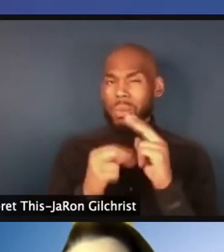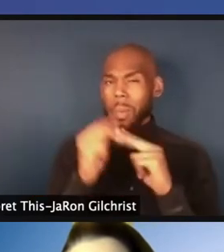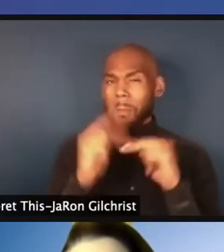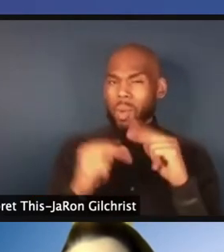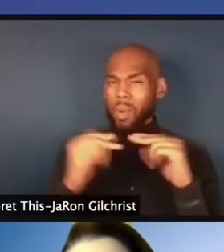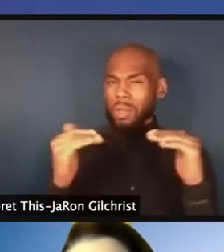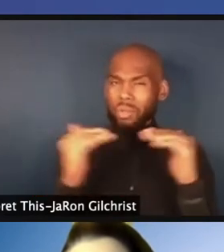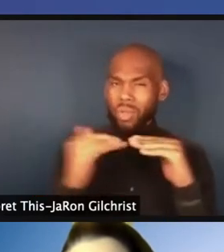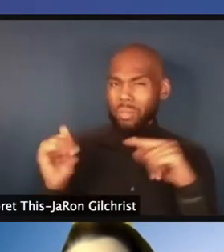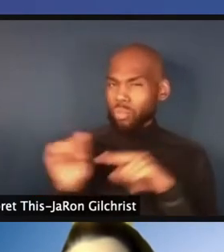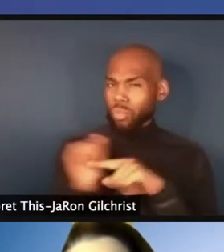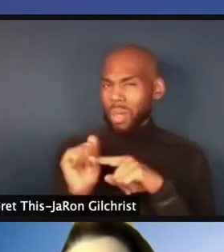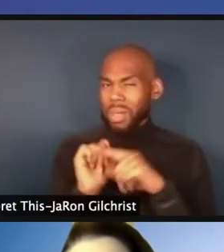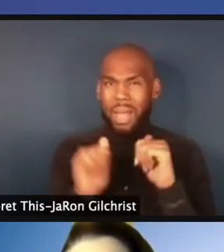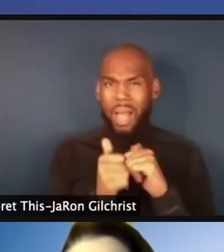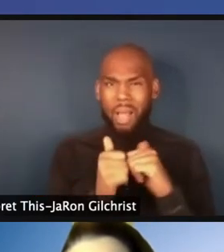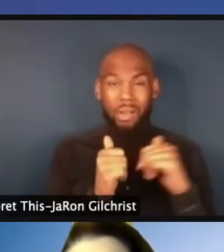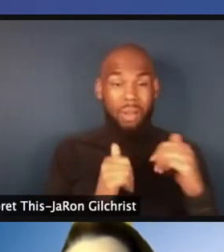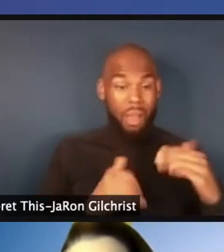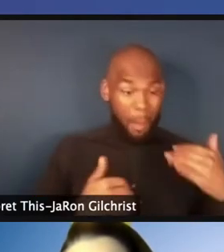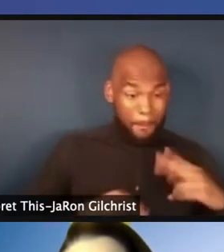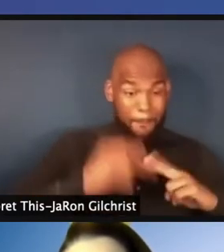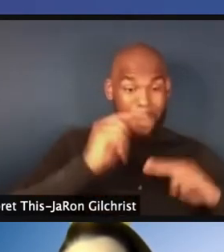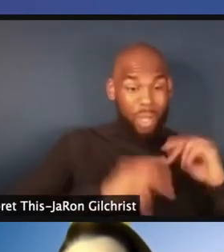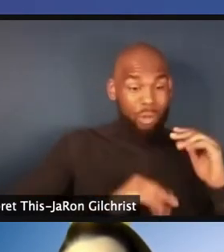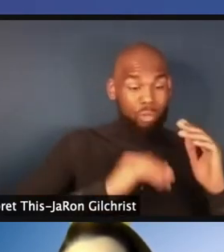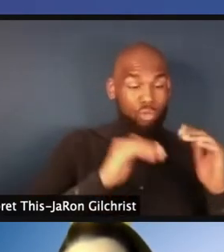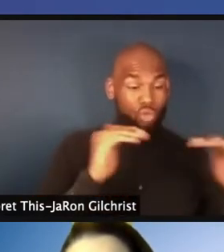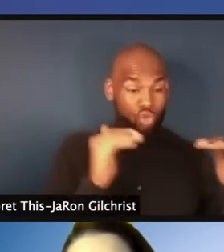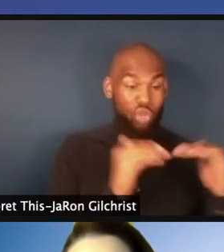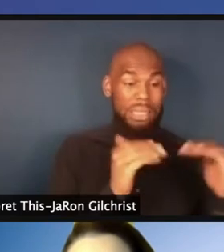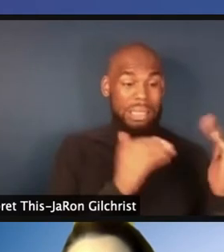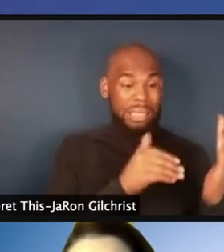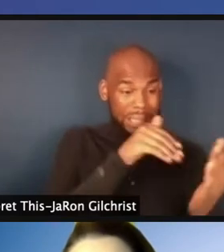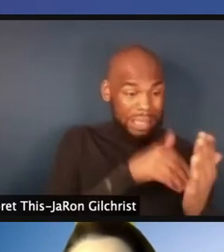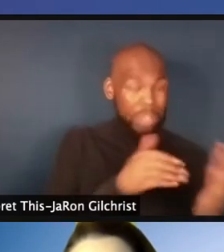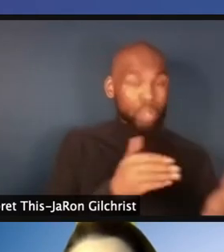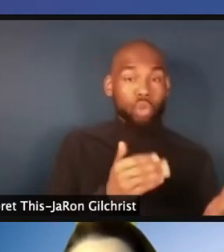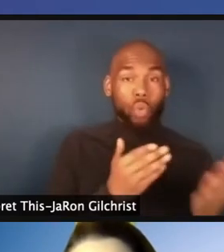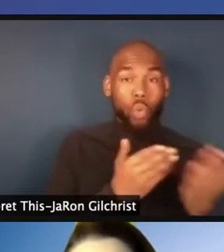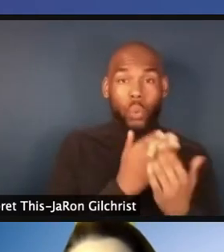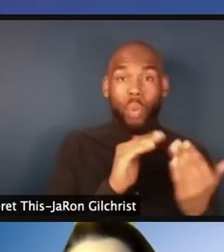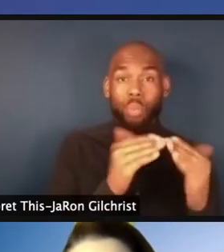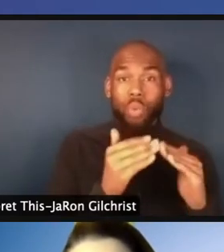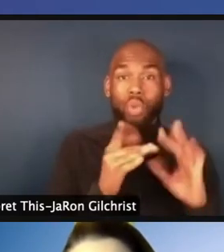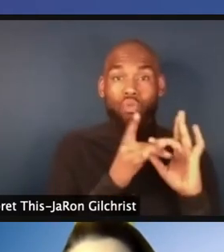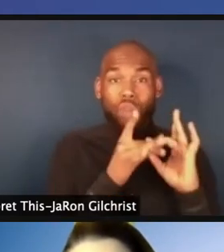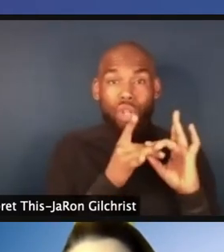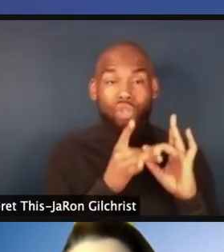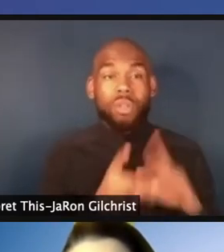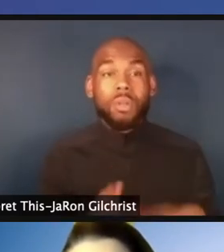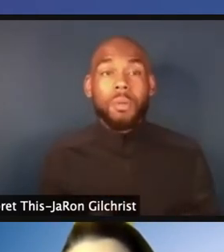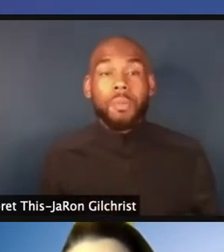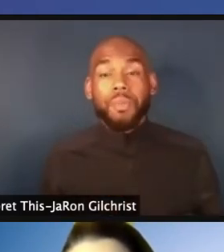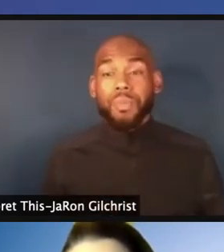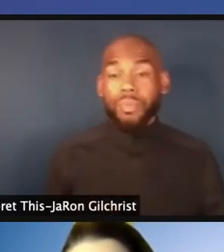incorporate justice and center it through relationship, through community, that at no point is a single